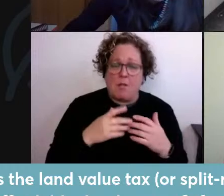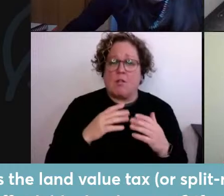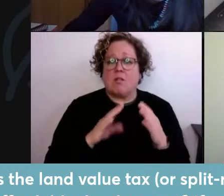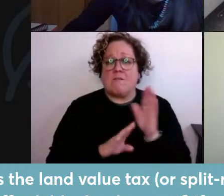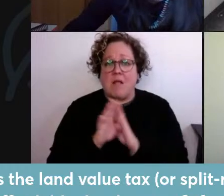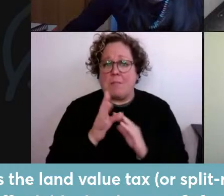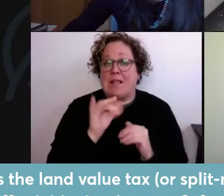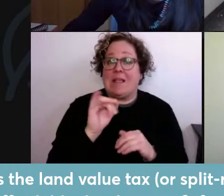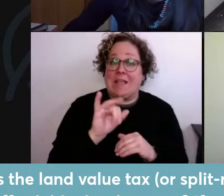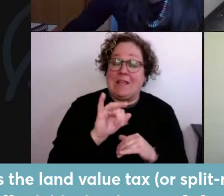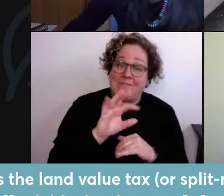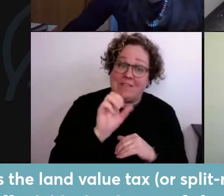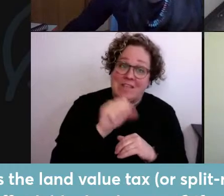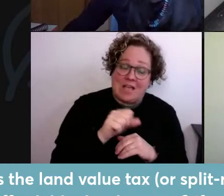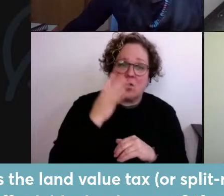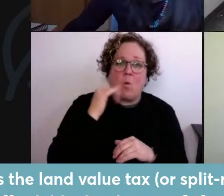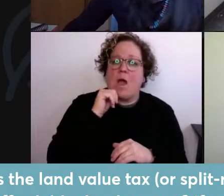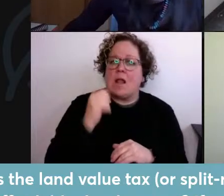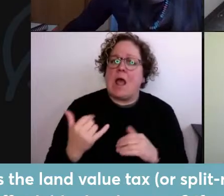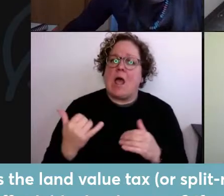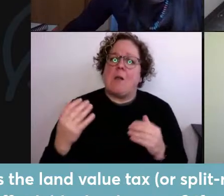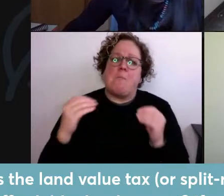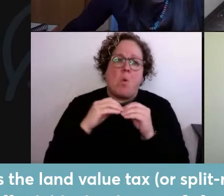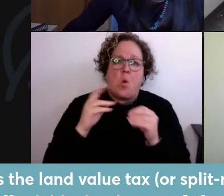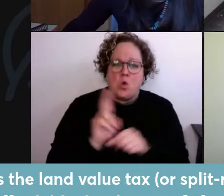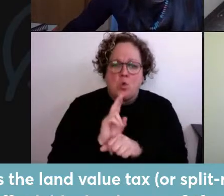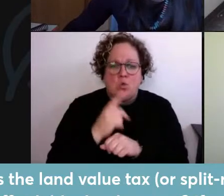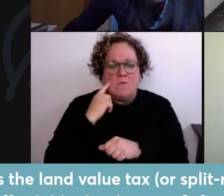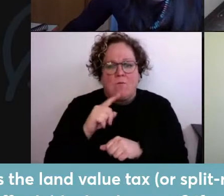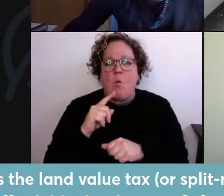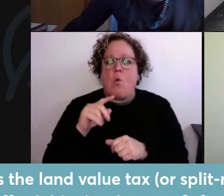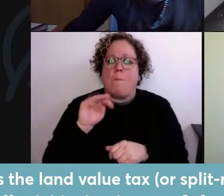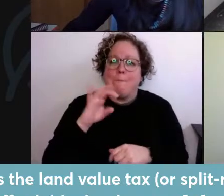it not widely used by Michigan municipalities?